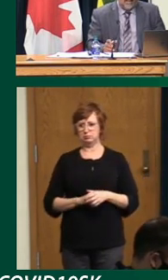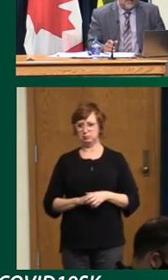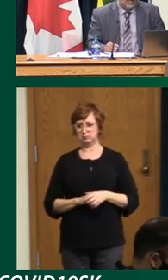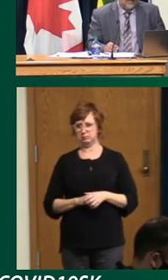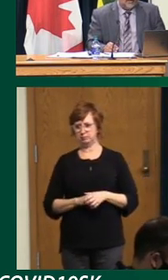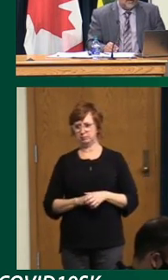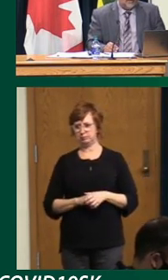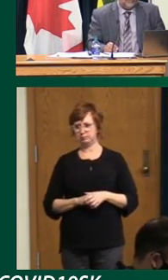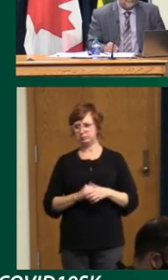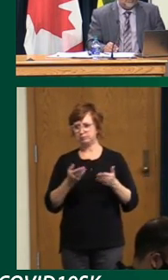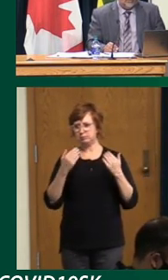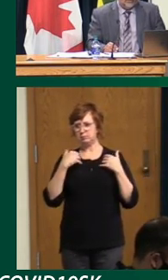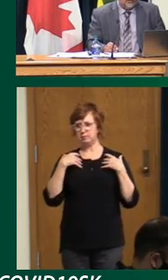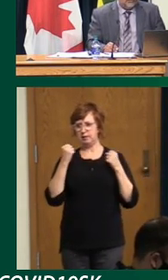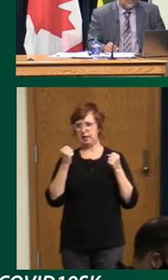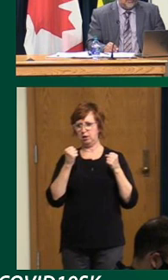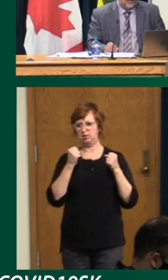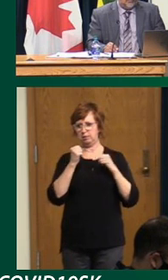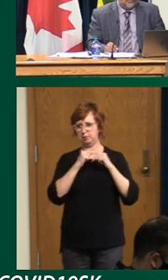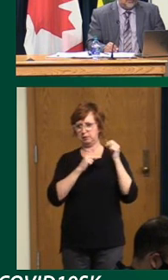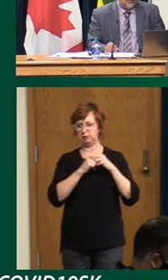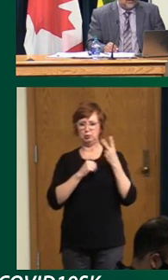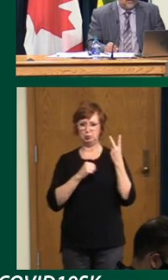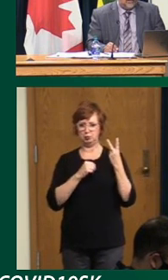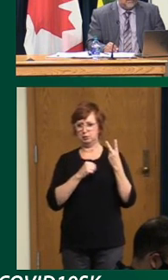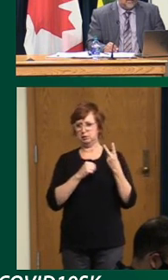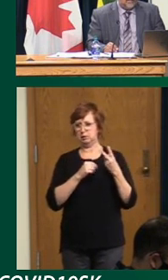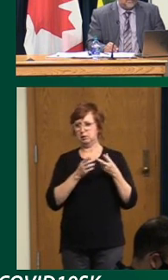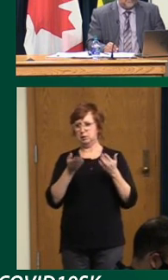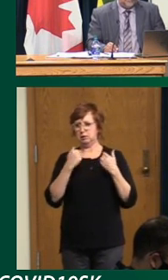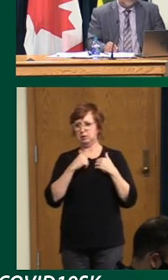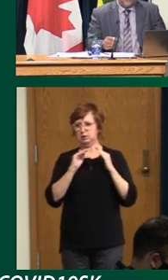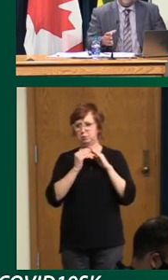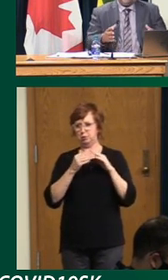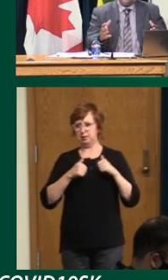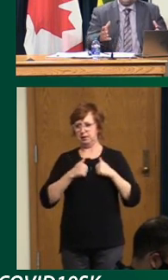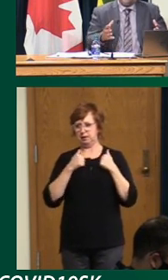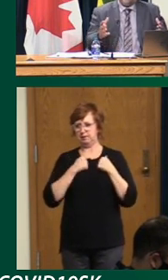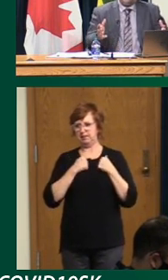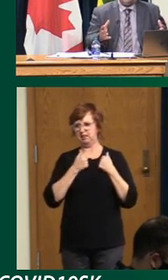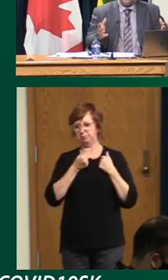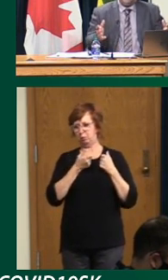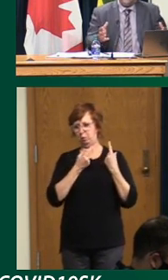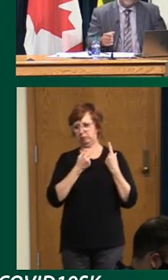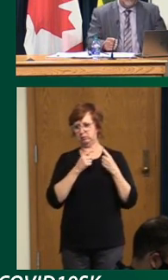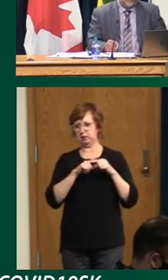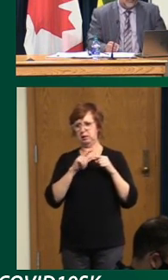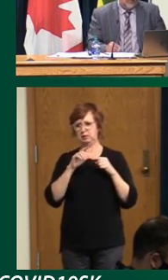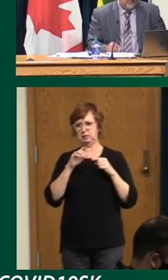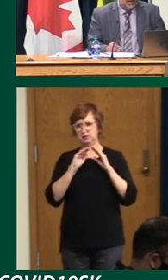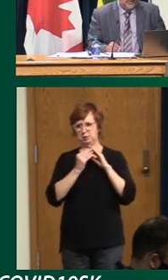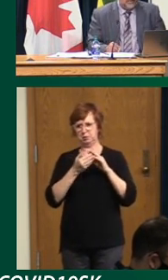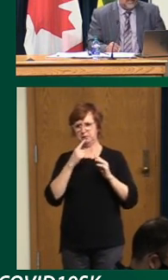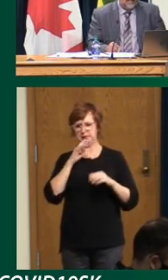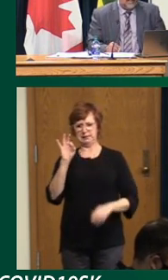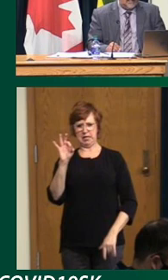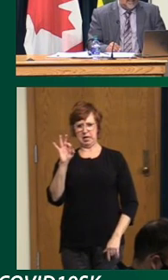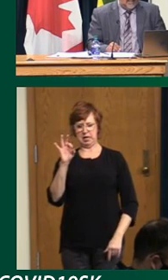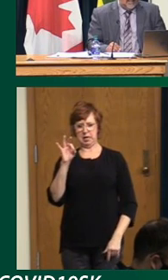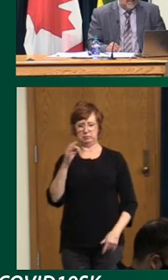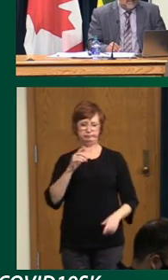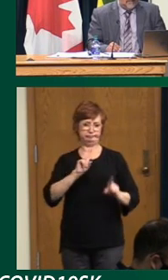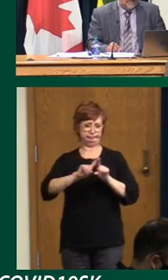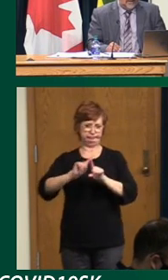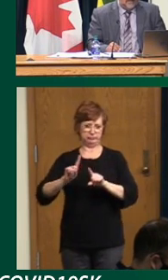outbreaks. Thankfully, no significant outbreaks in community living settings. 9 outbreaks in the community setting, so they could be a variety of